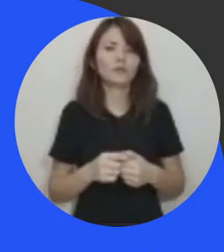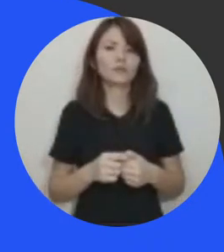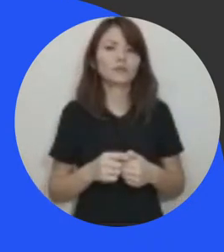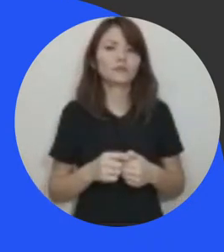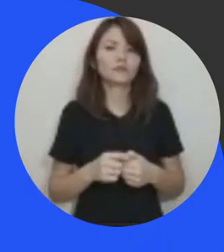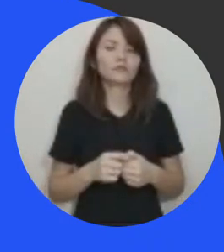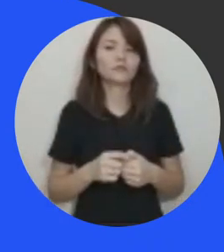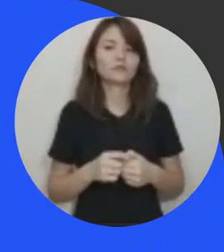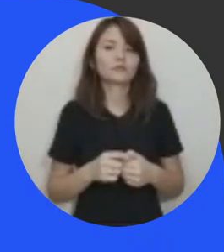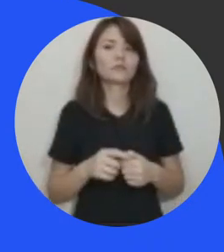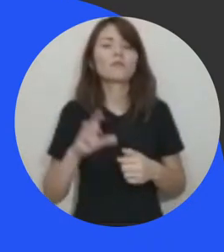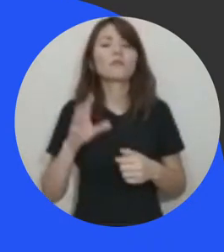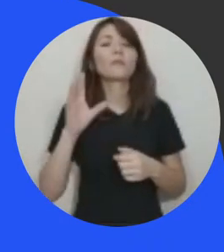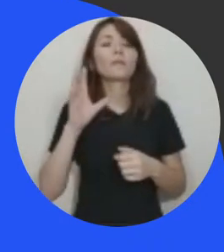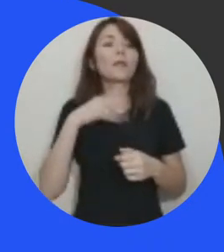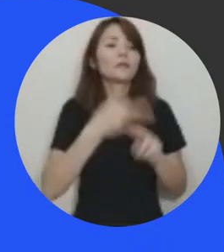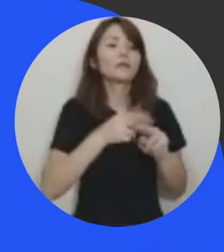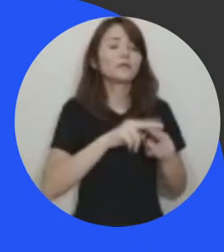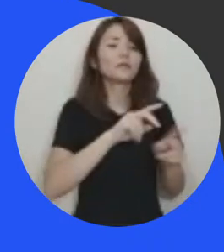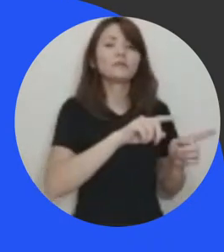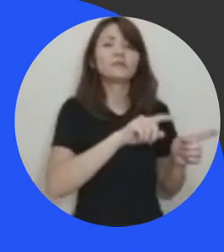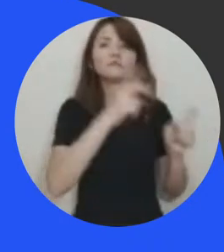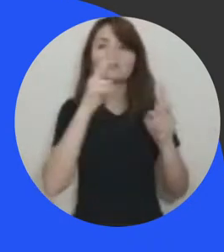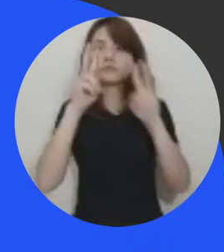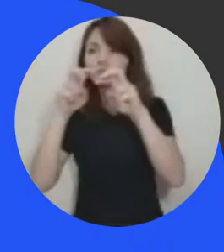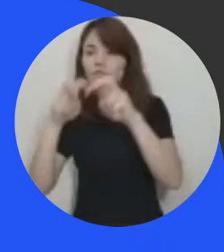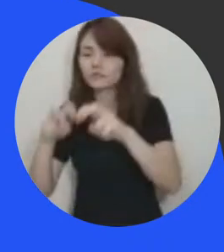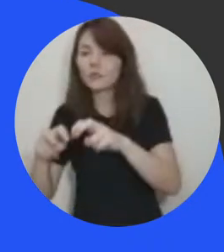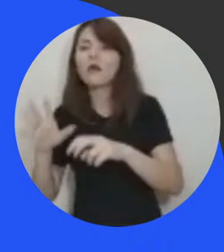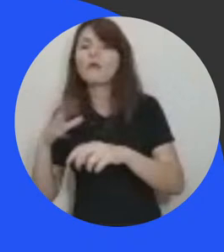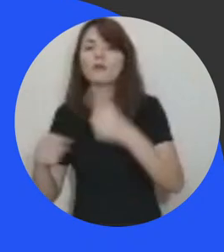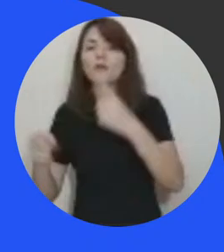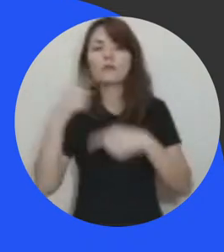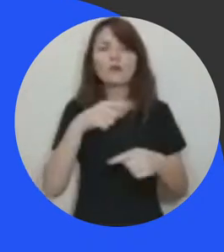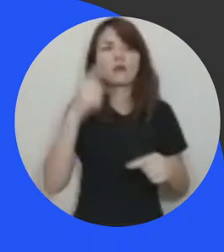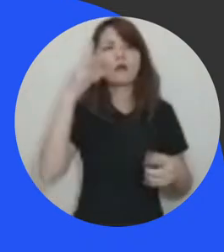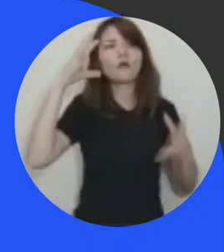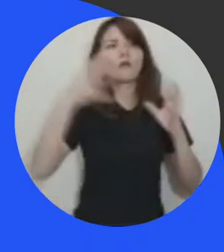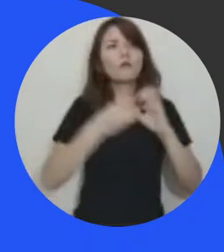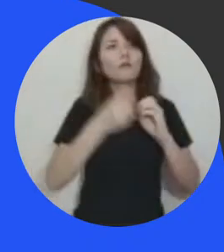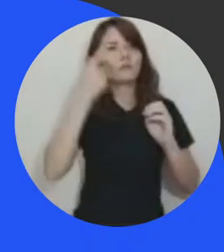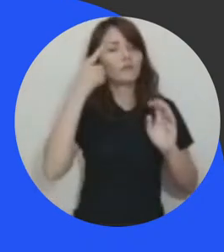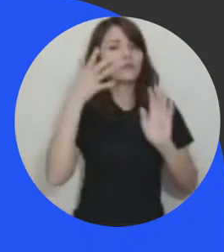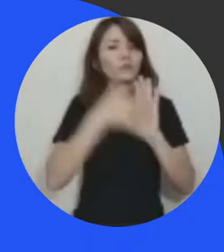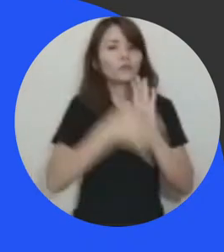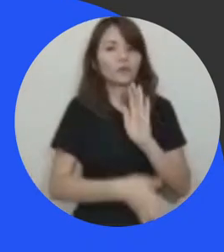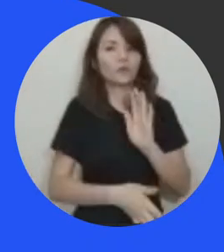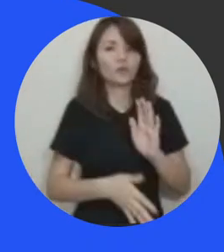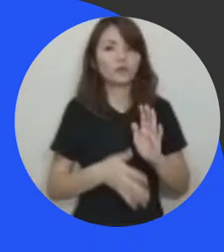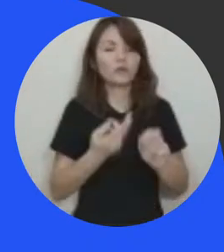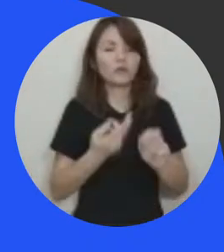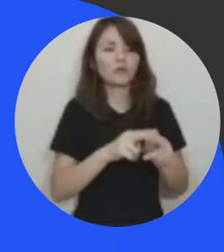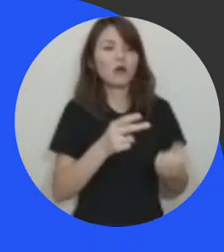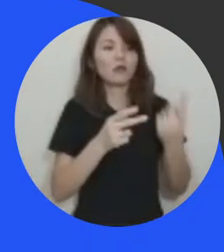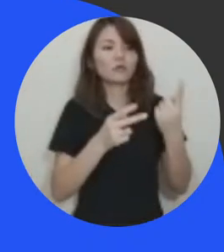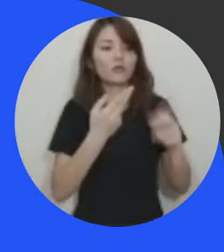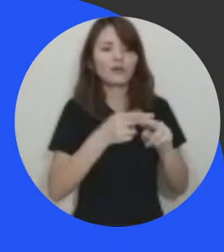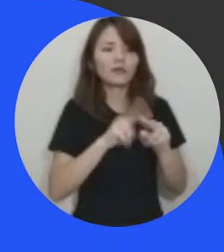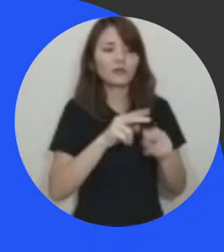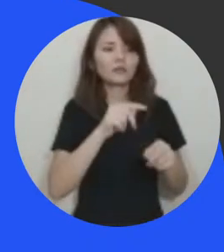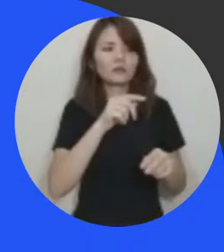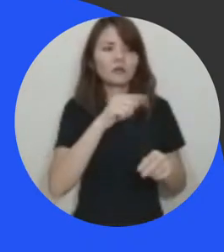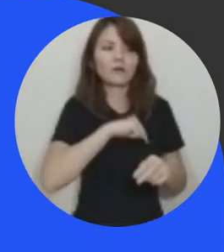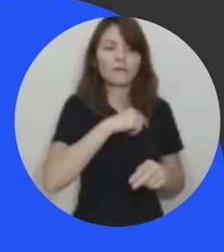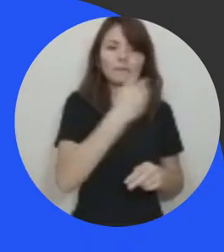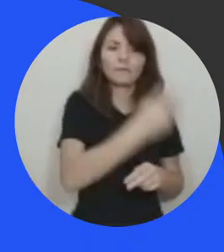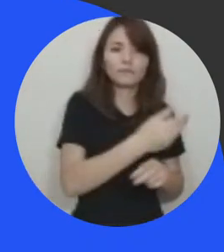out who the common ancestor of a group of samples is. And from that, we can work out